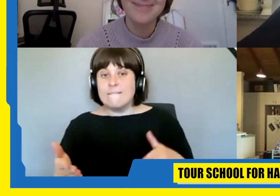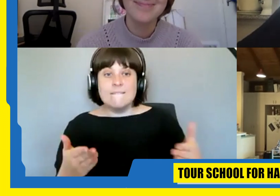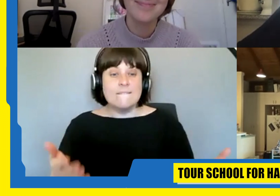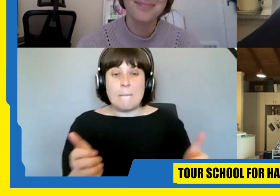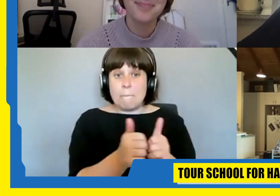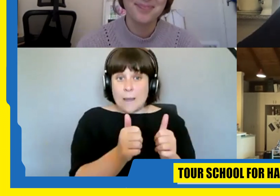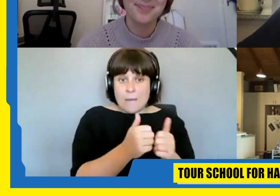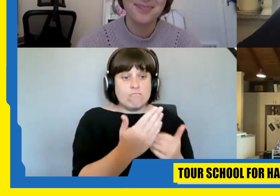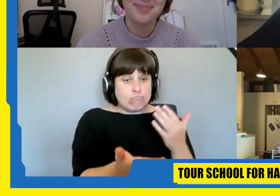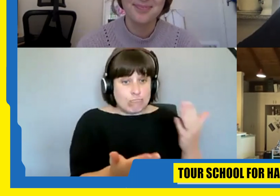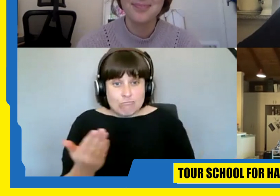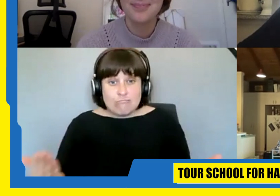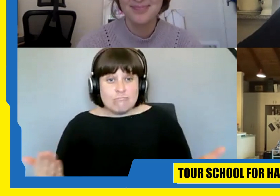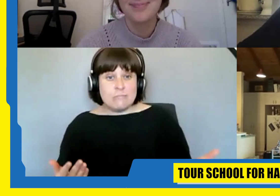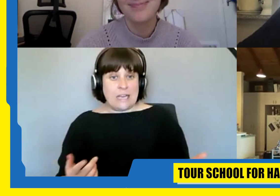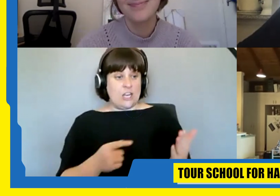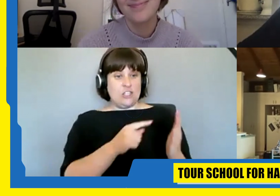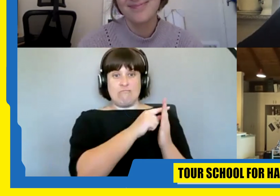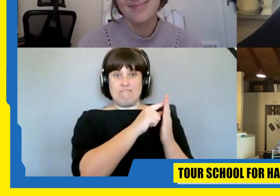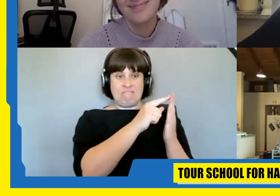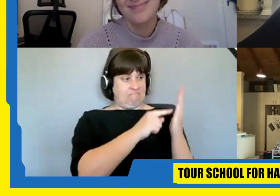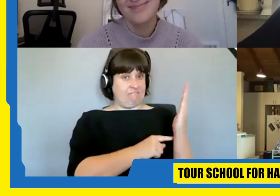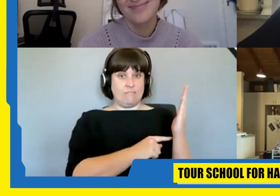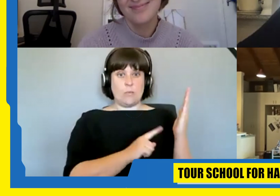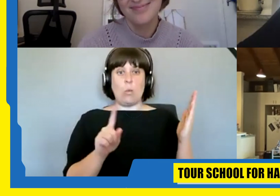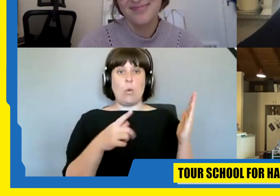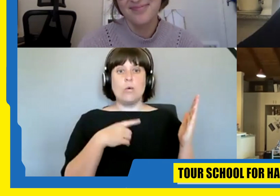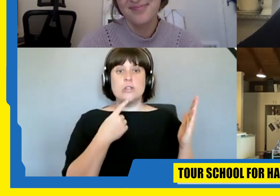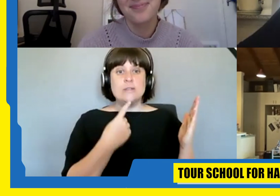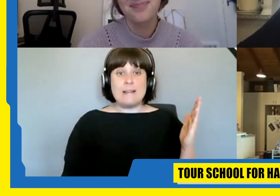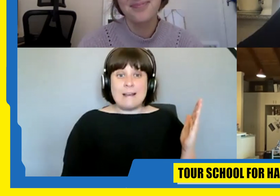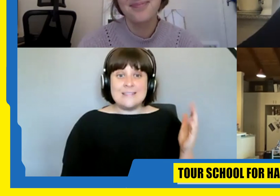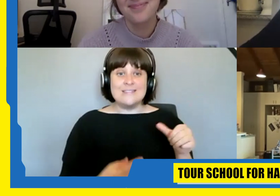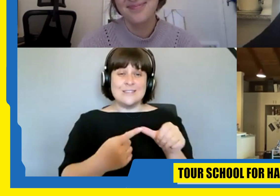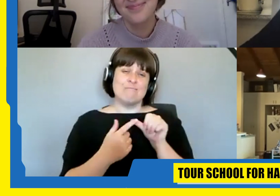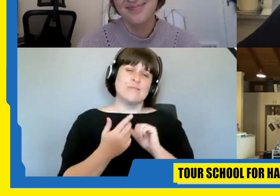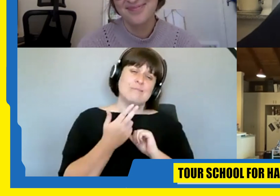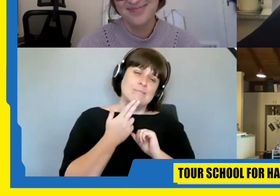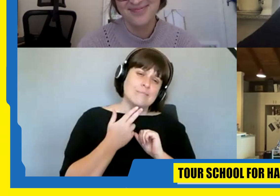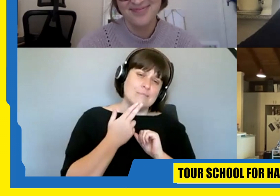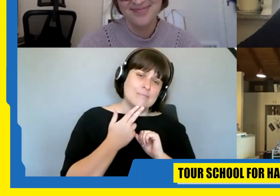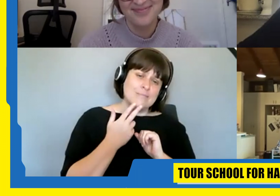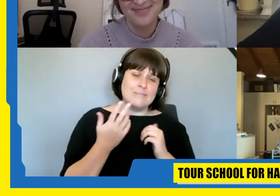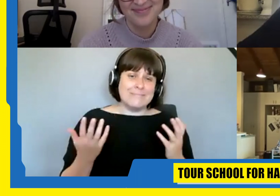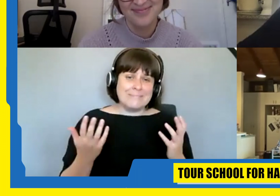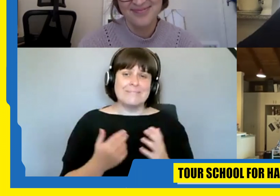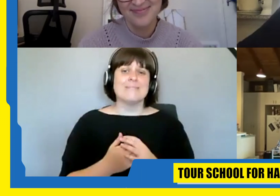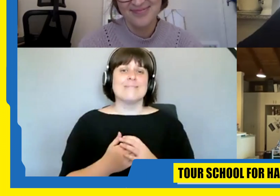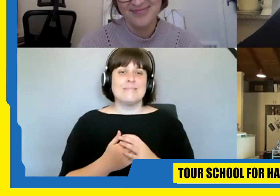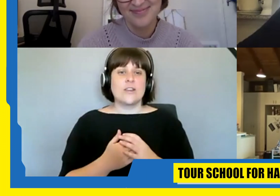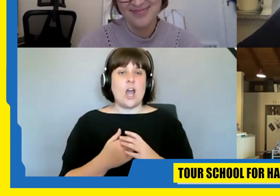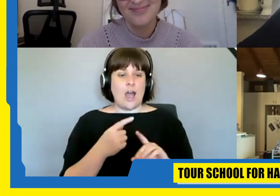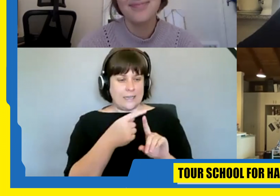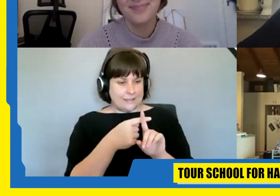with just, what do you want to see? And the responses were really cute. And I also actually targeted